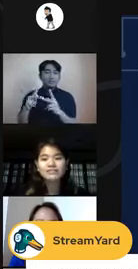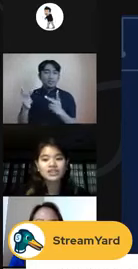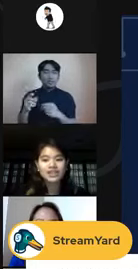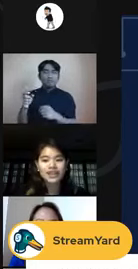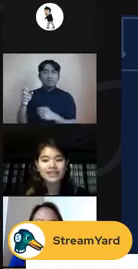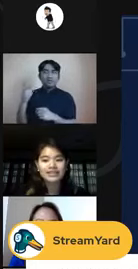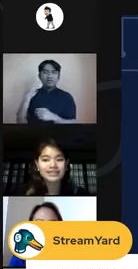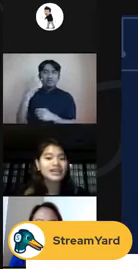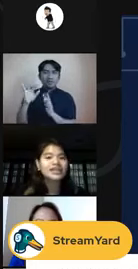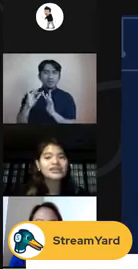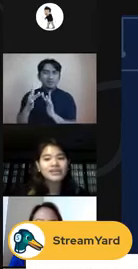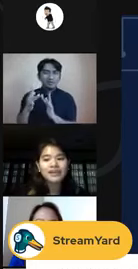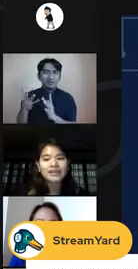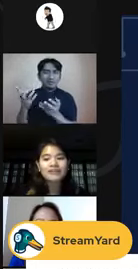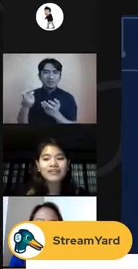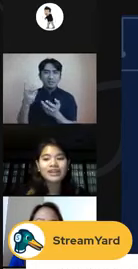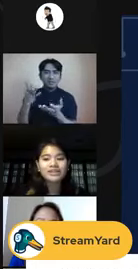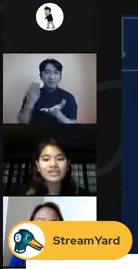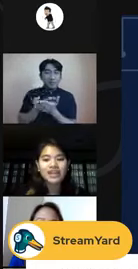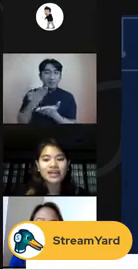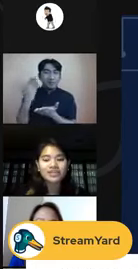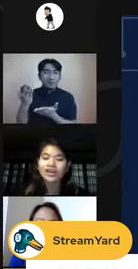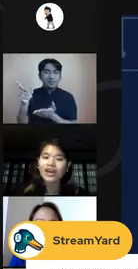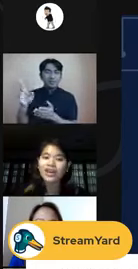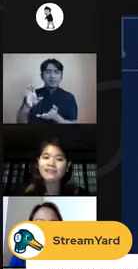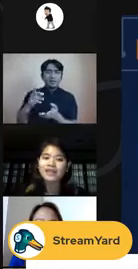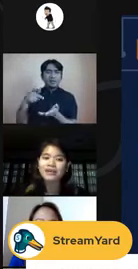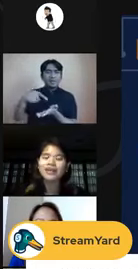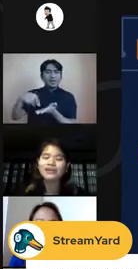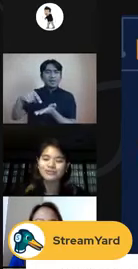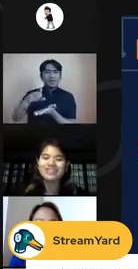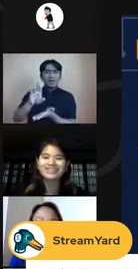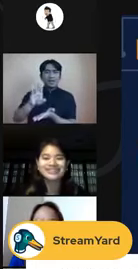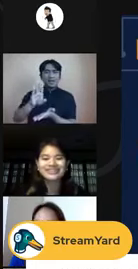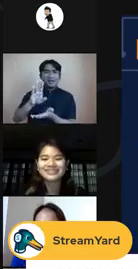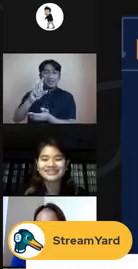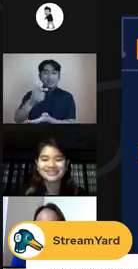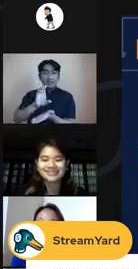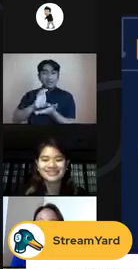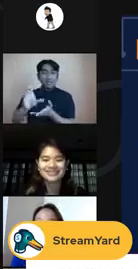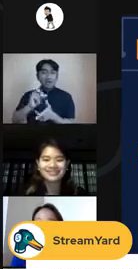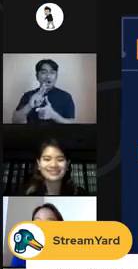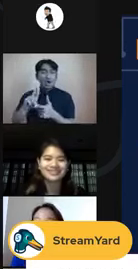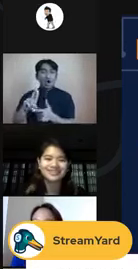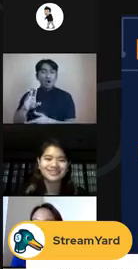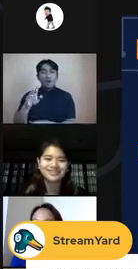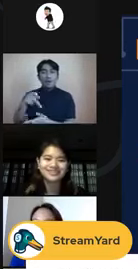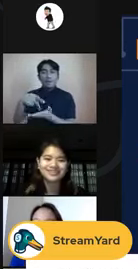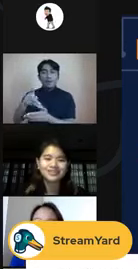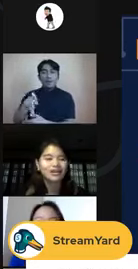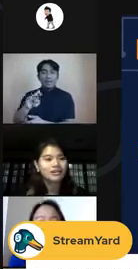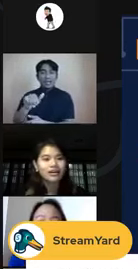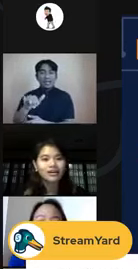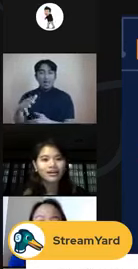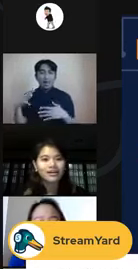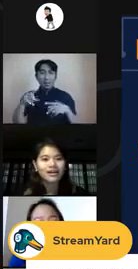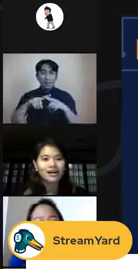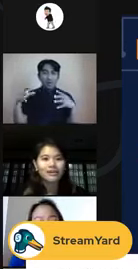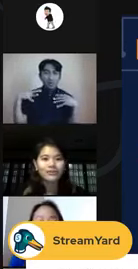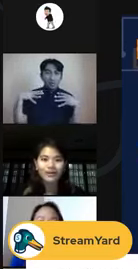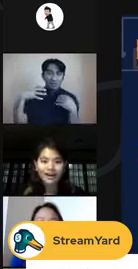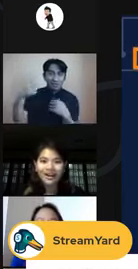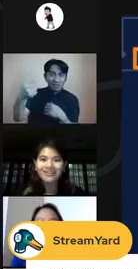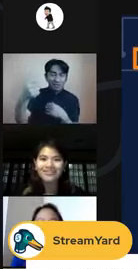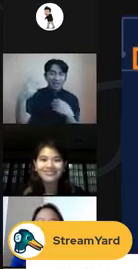any of these merchandise, you can pay them via GCash and PayMaya only. But wait, you may also